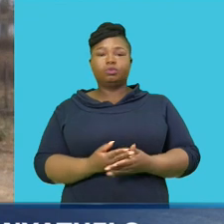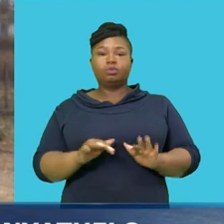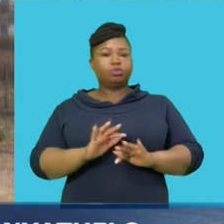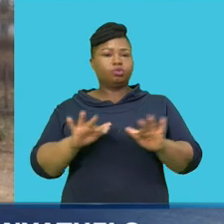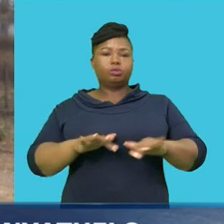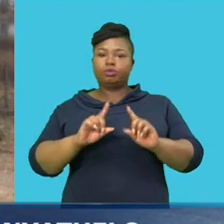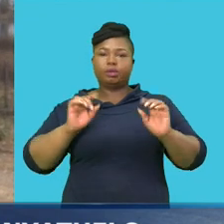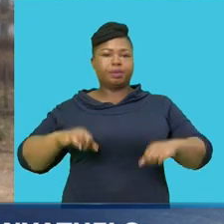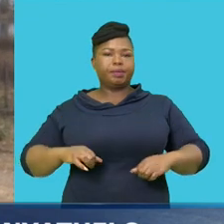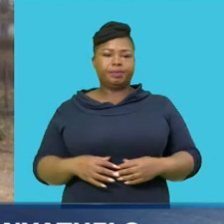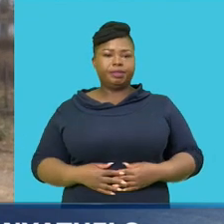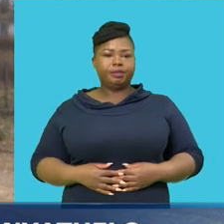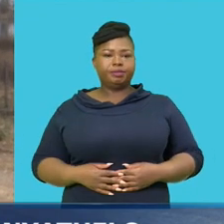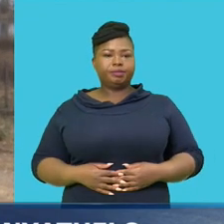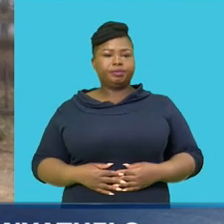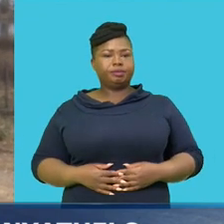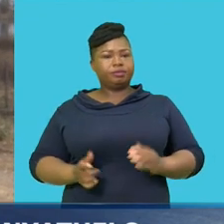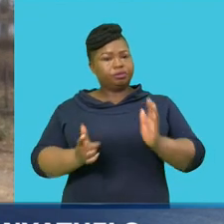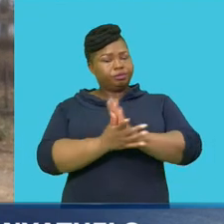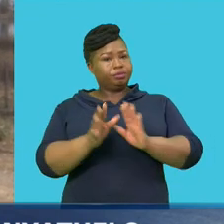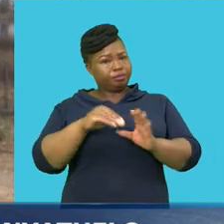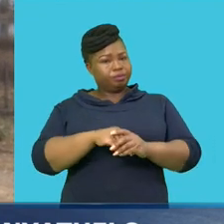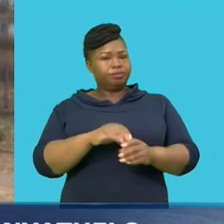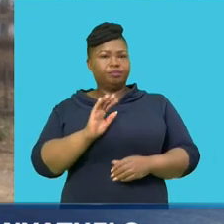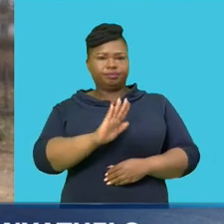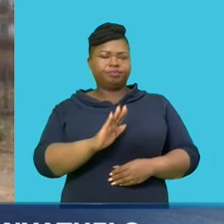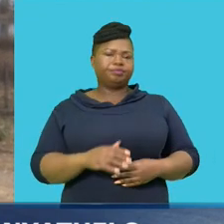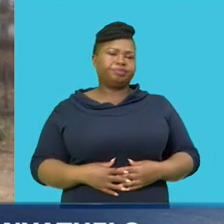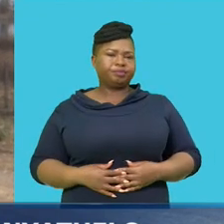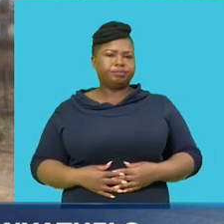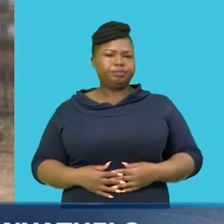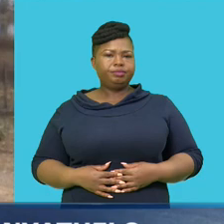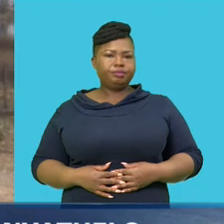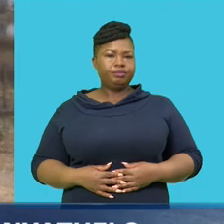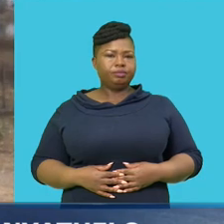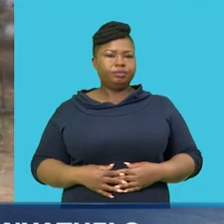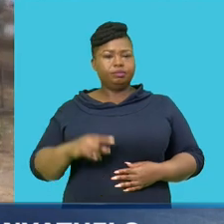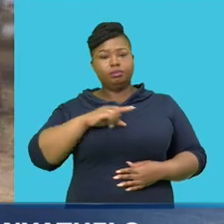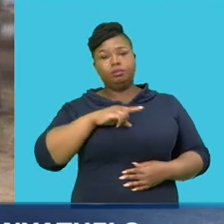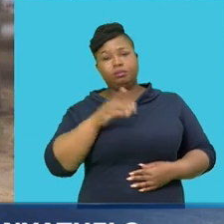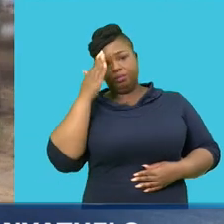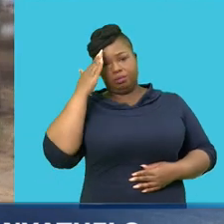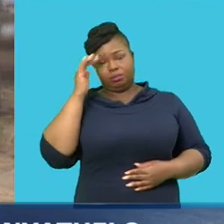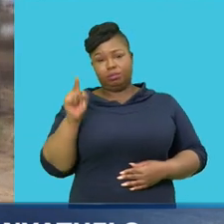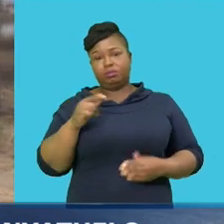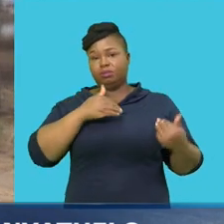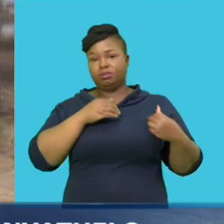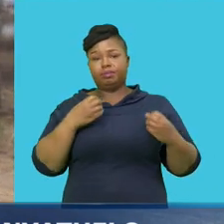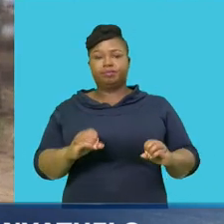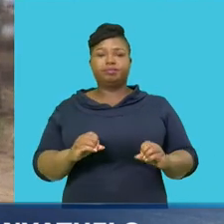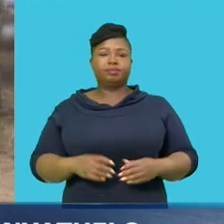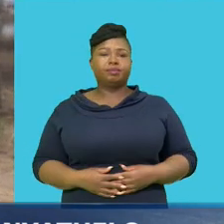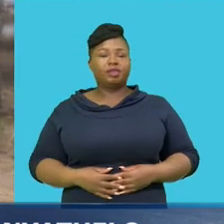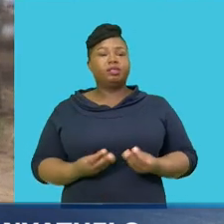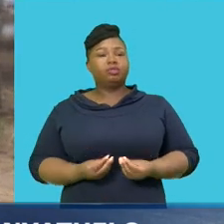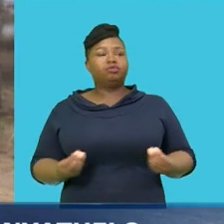here. The law should play a huge part in this because they know that this place is not a safe place and they know